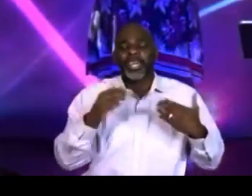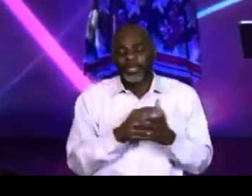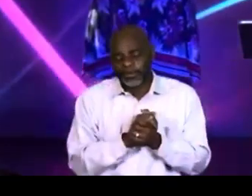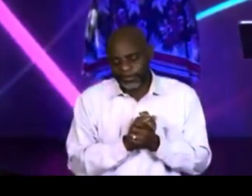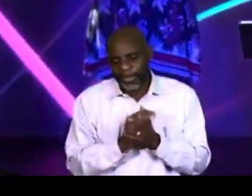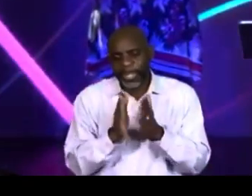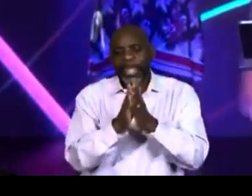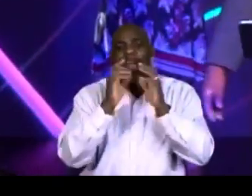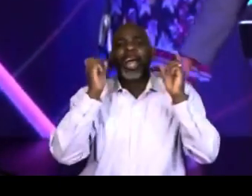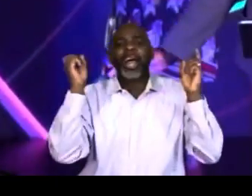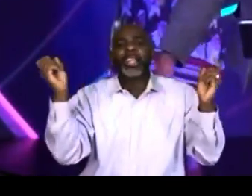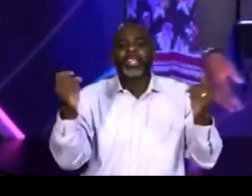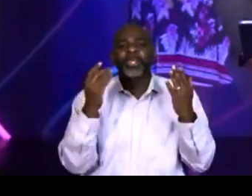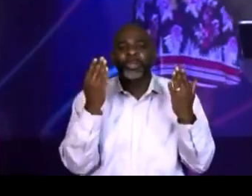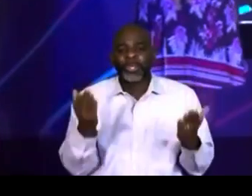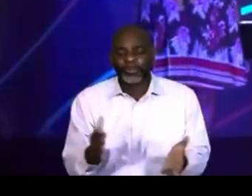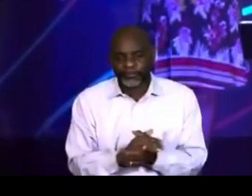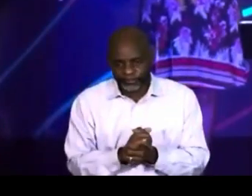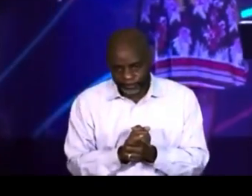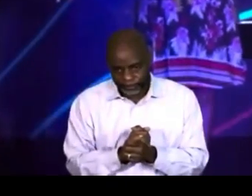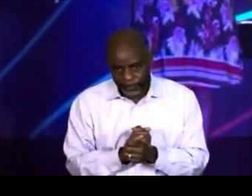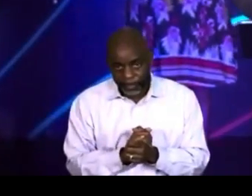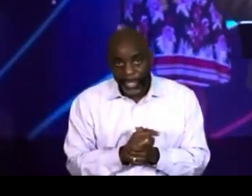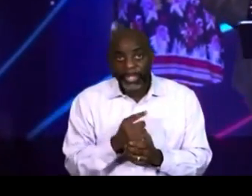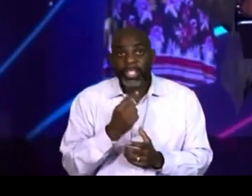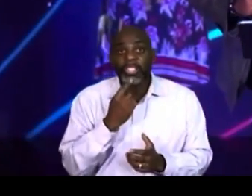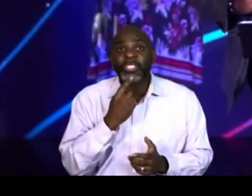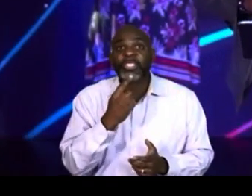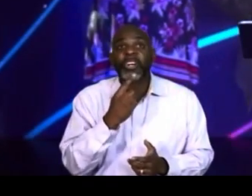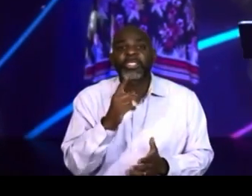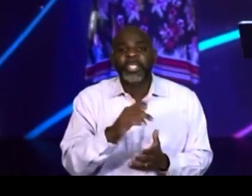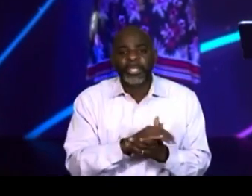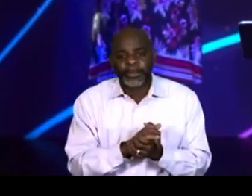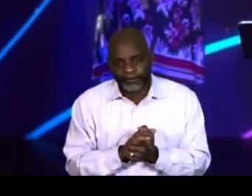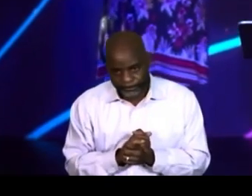Hallelujah. The song says this.